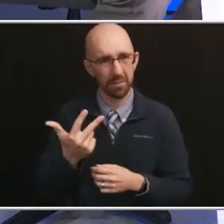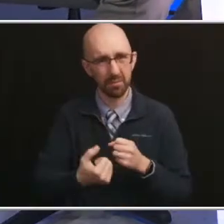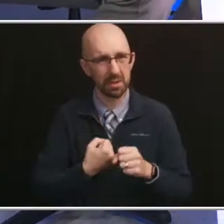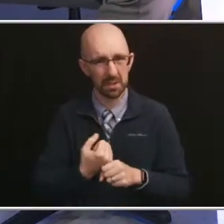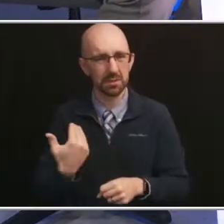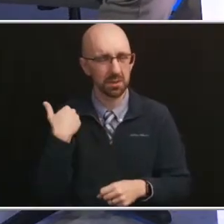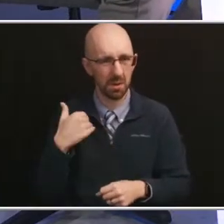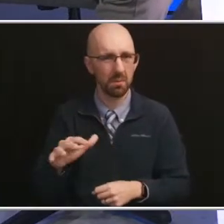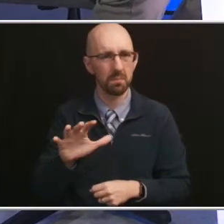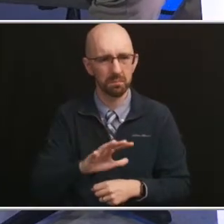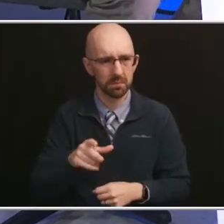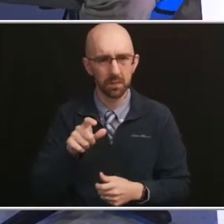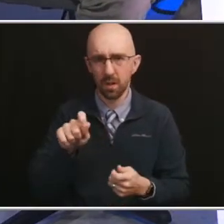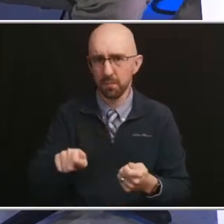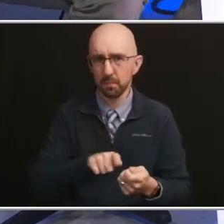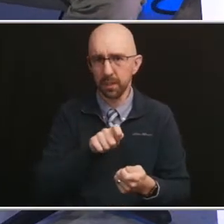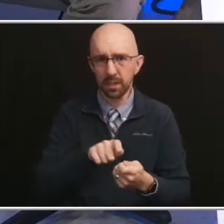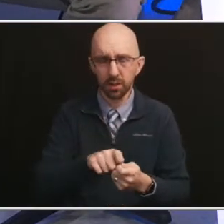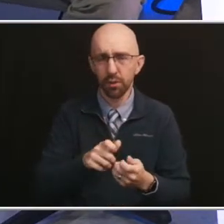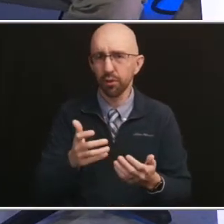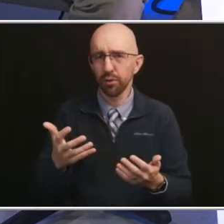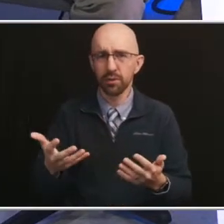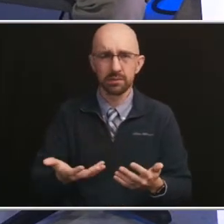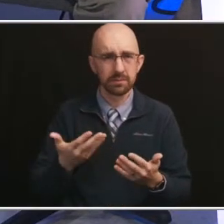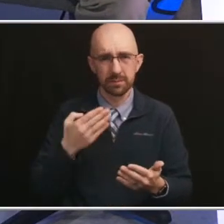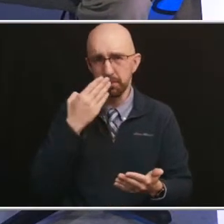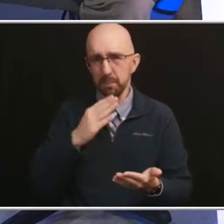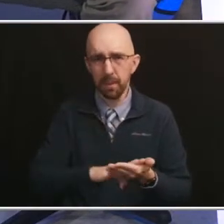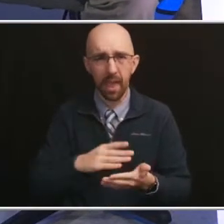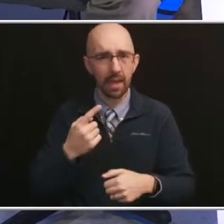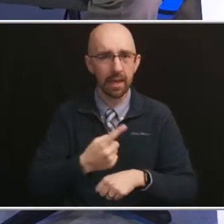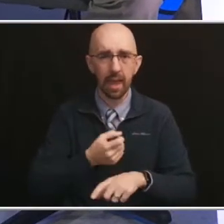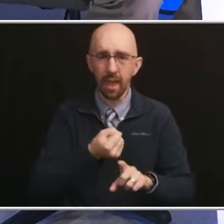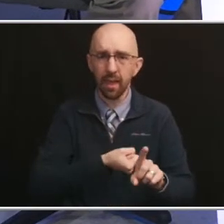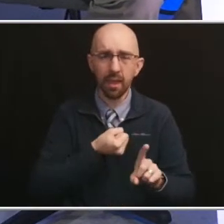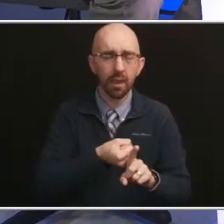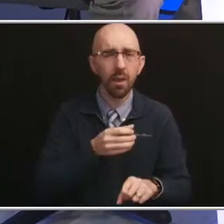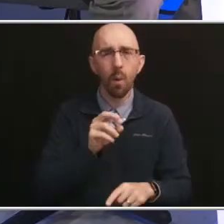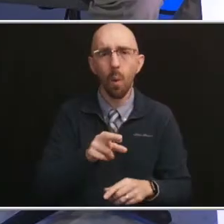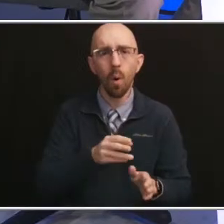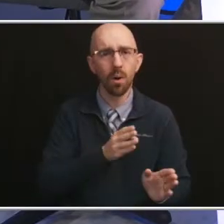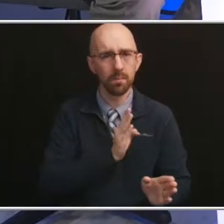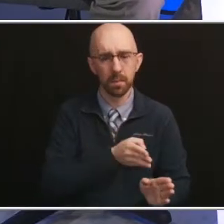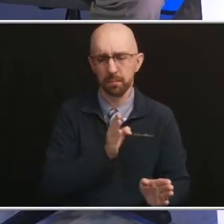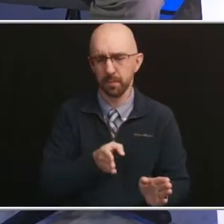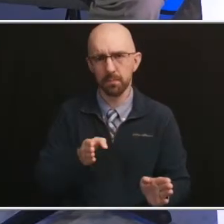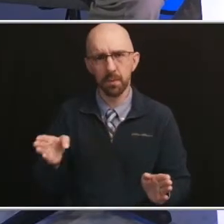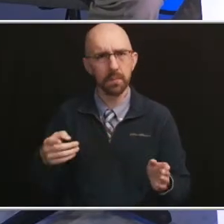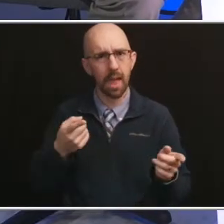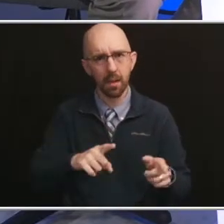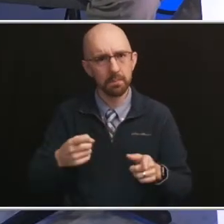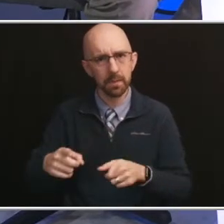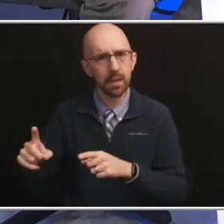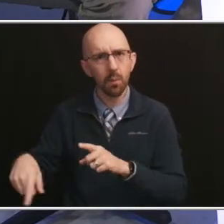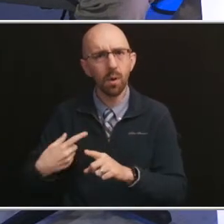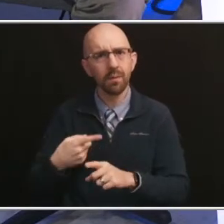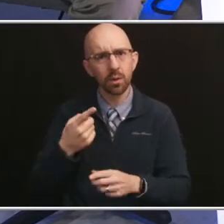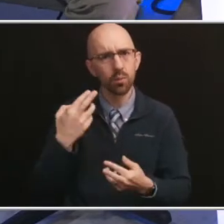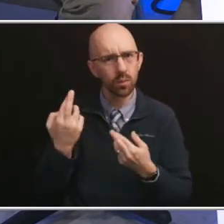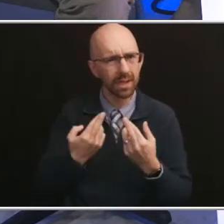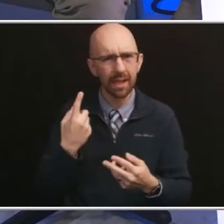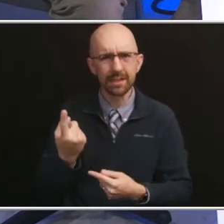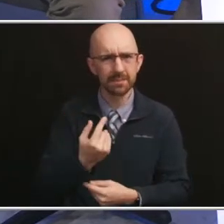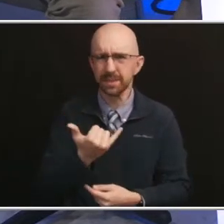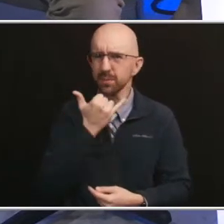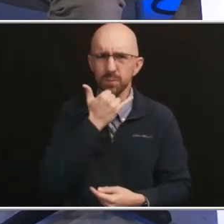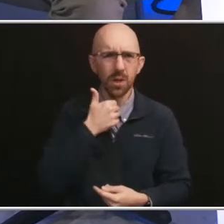there a particularly bad day or bad string of events when you realized something is wrong? Yeah, the